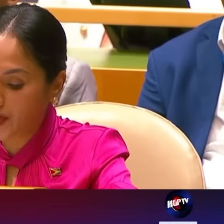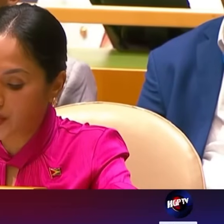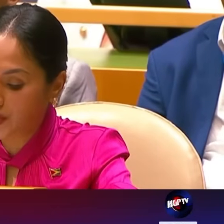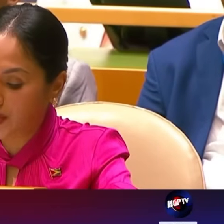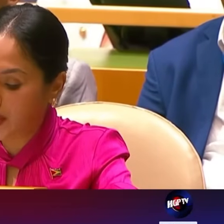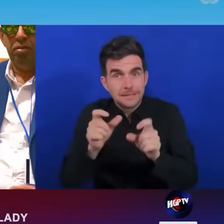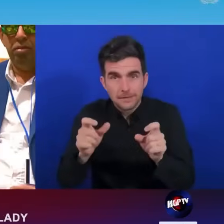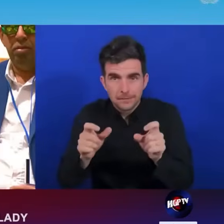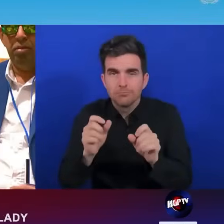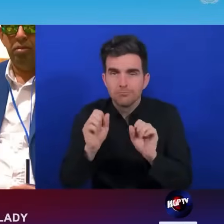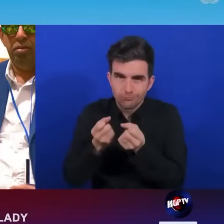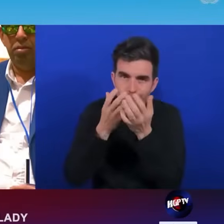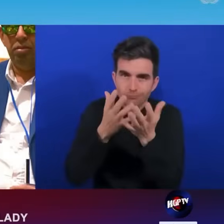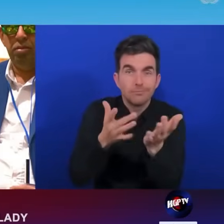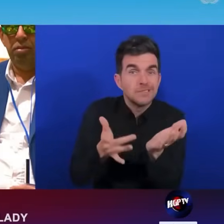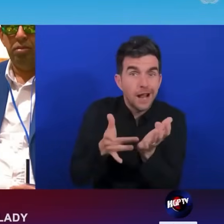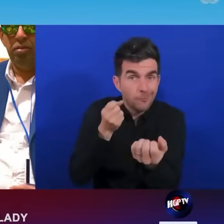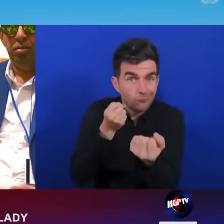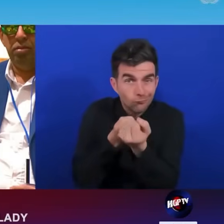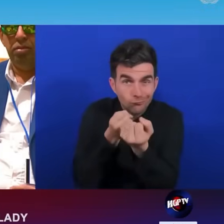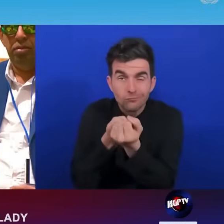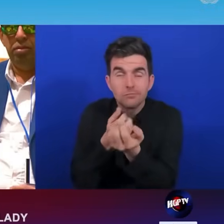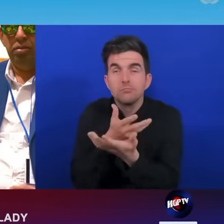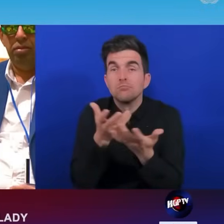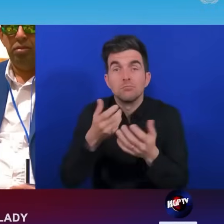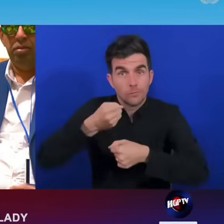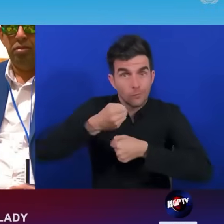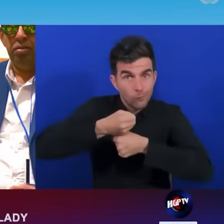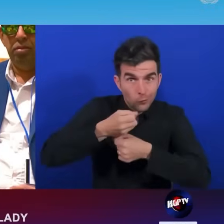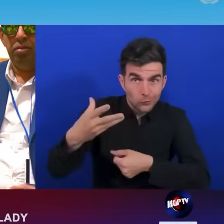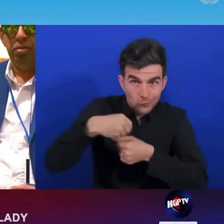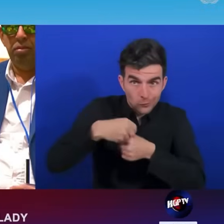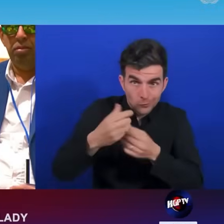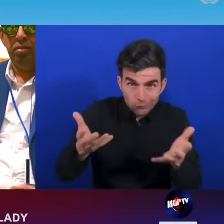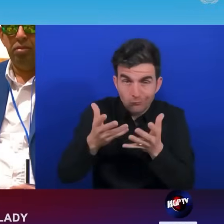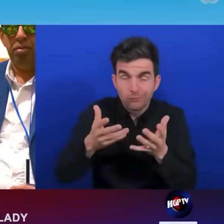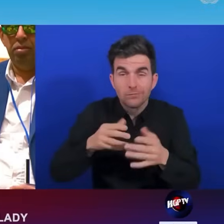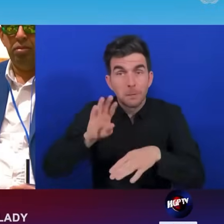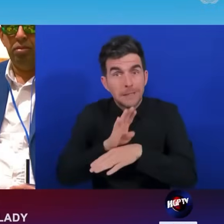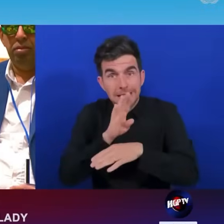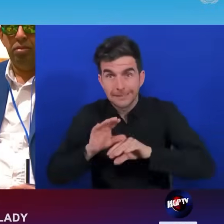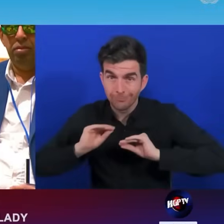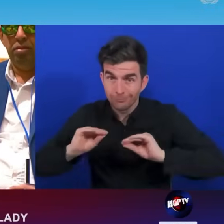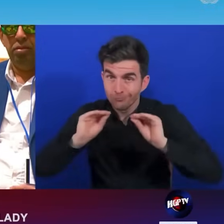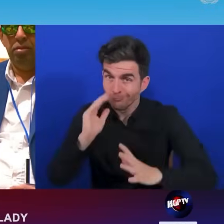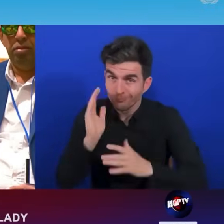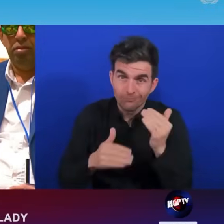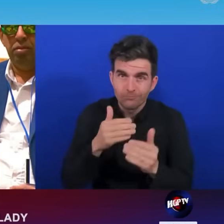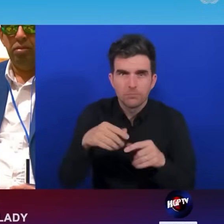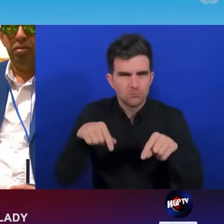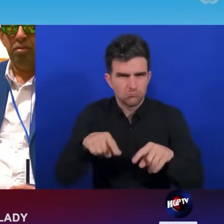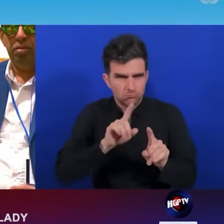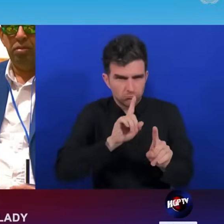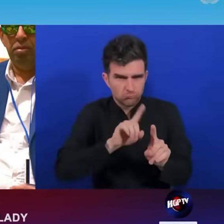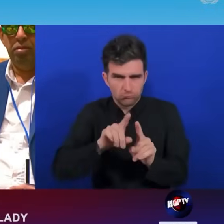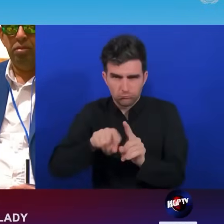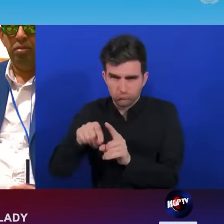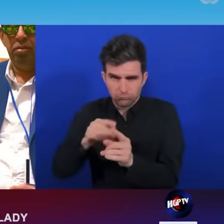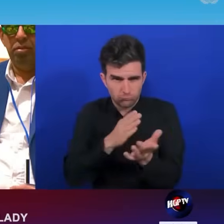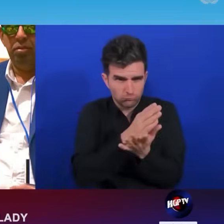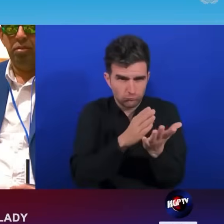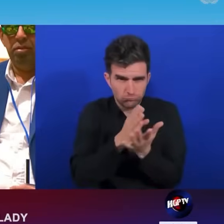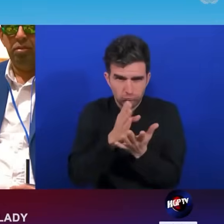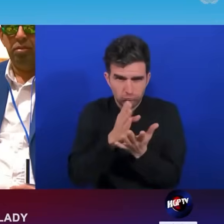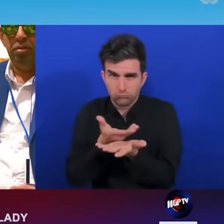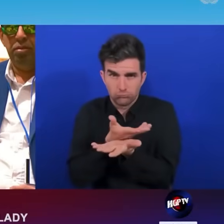with disabilities. The combined efforts of the Mahika Learning Lab, the Board of Industrial Training, the Center